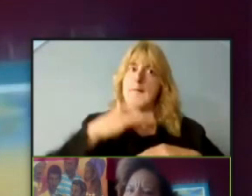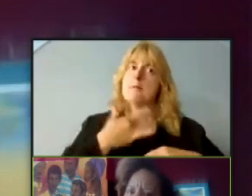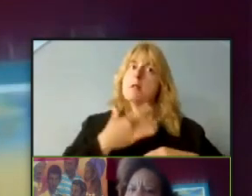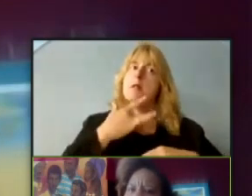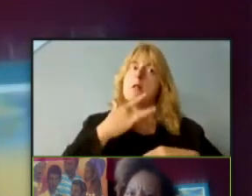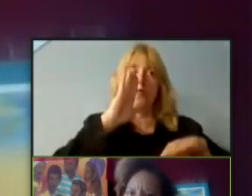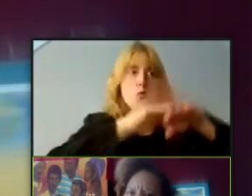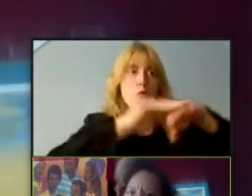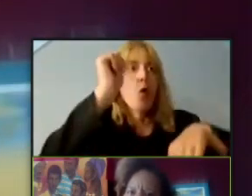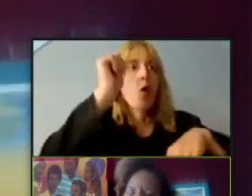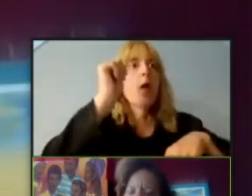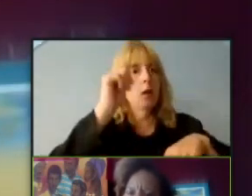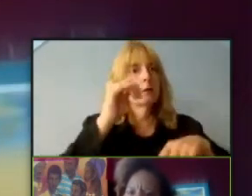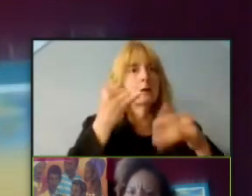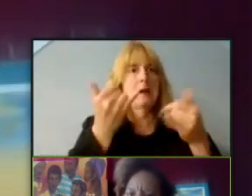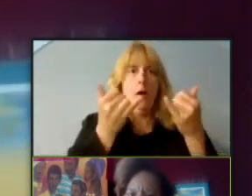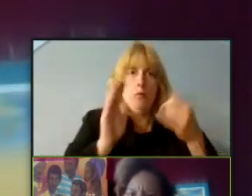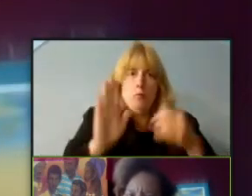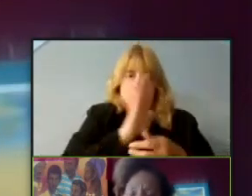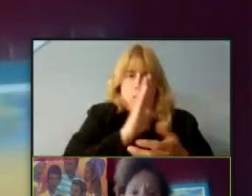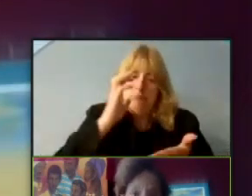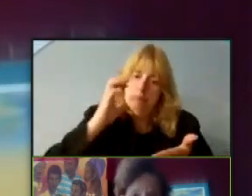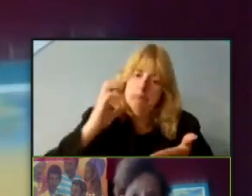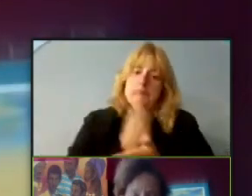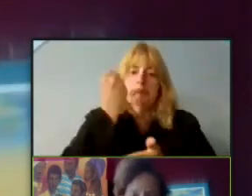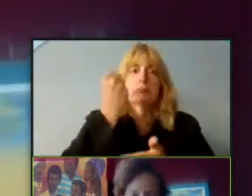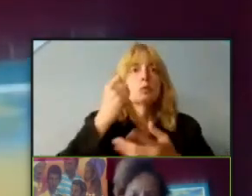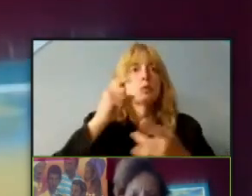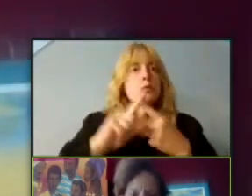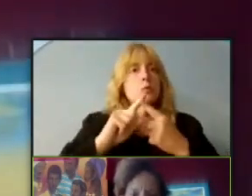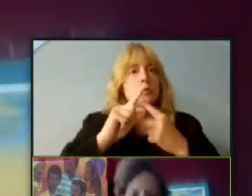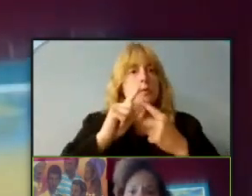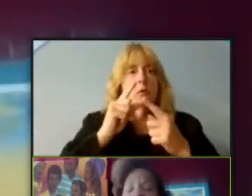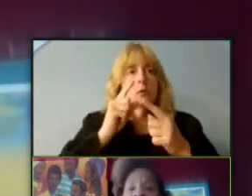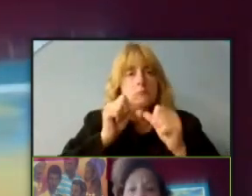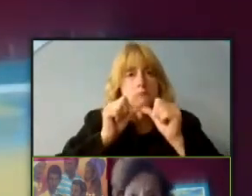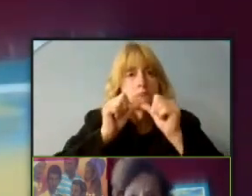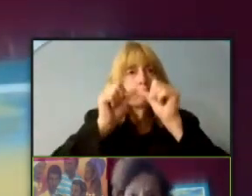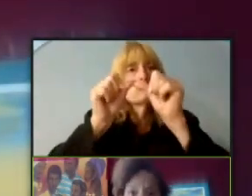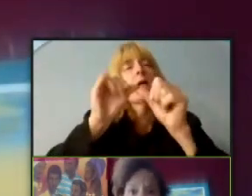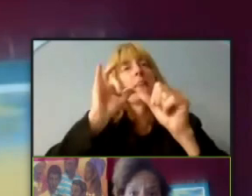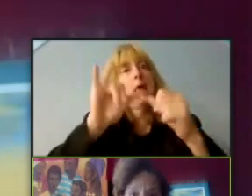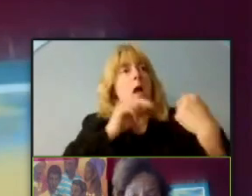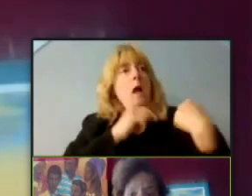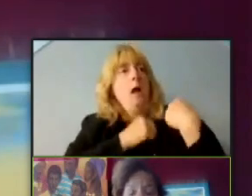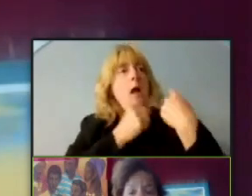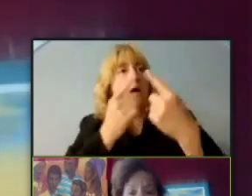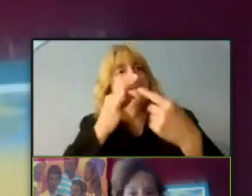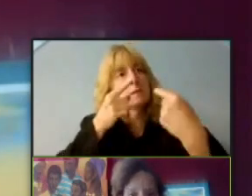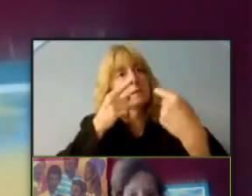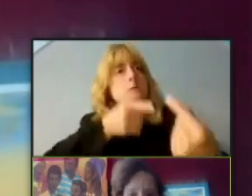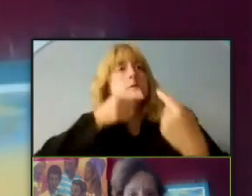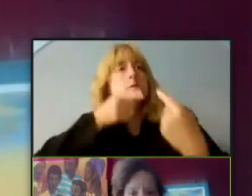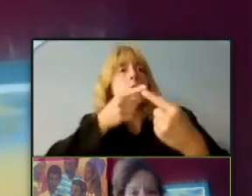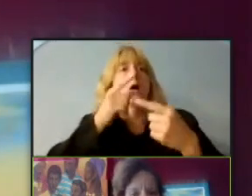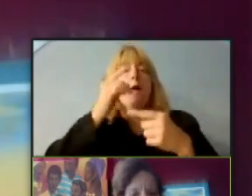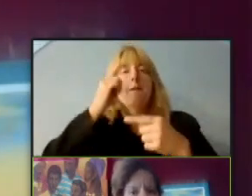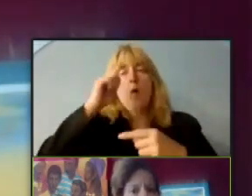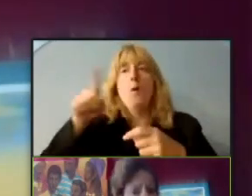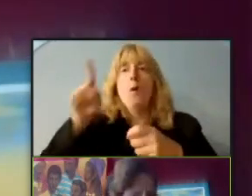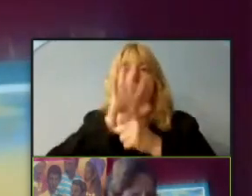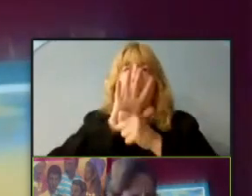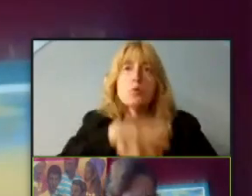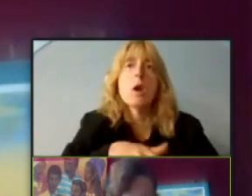this opportunity to carry on the legacy of struggle and fighting oppression and racism and white supremacy and